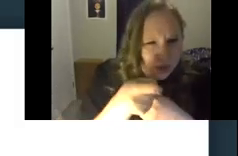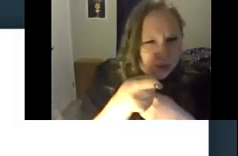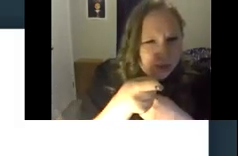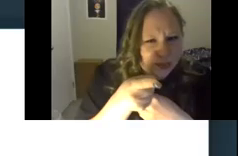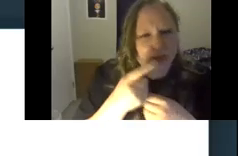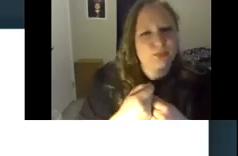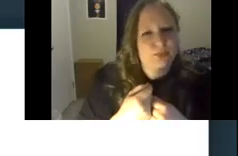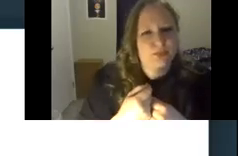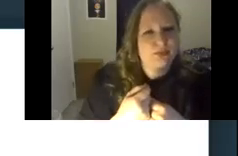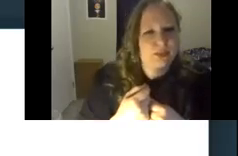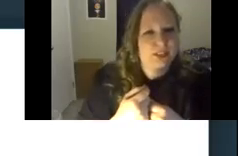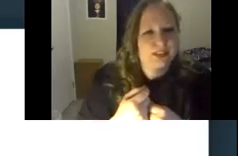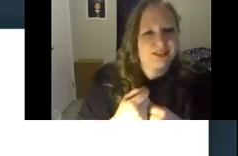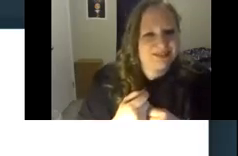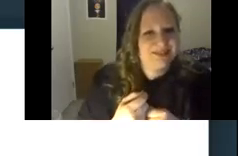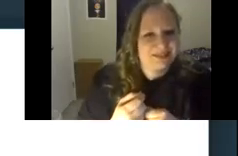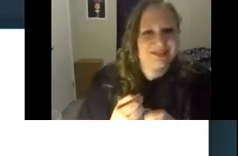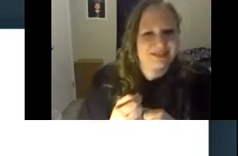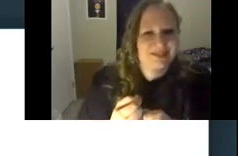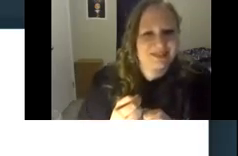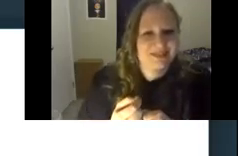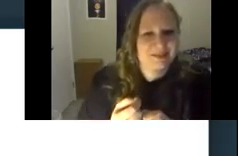How are you?